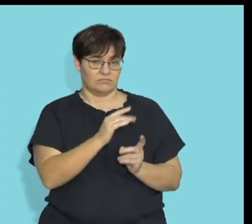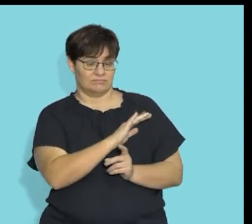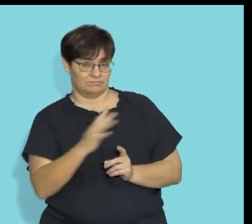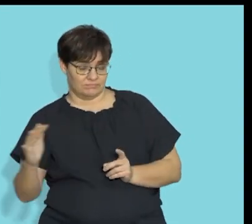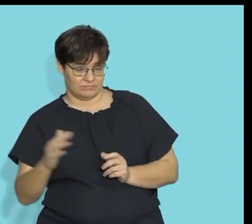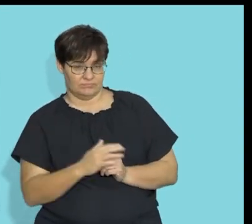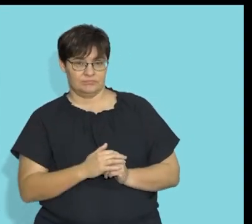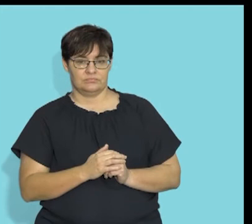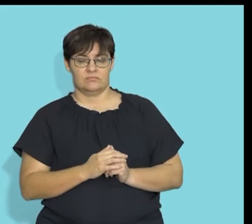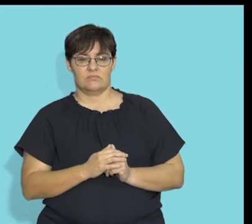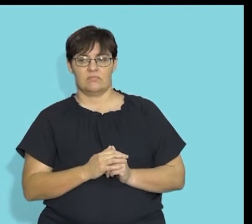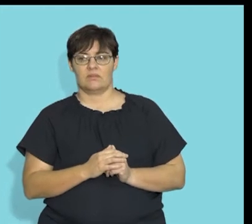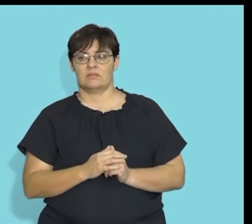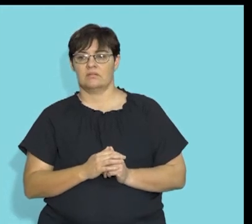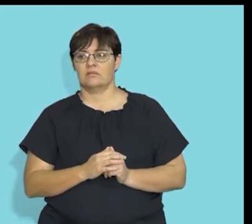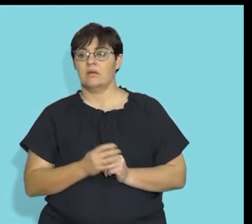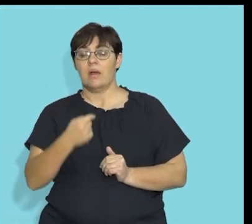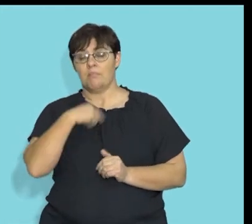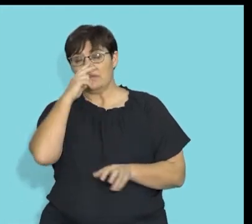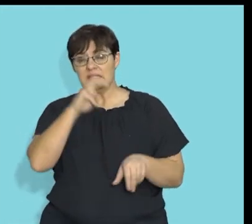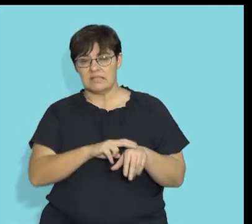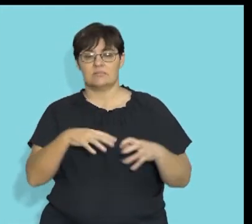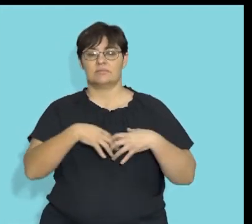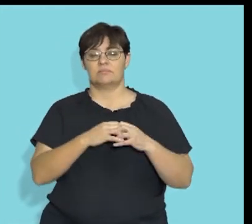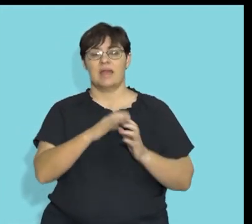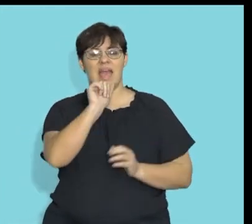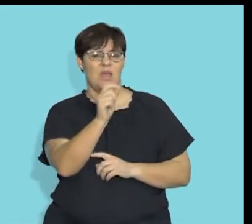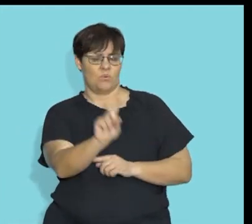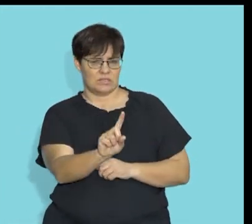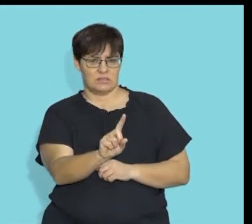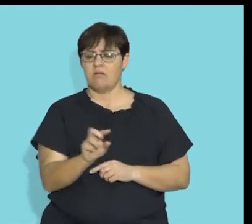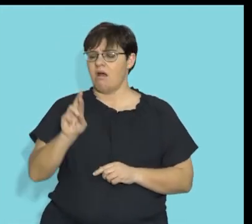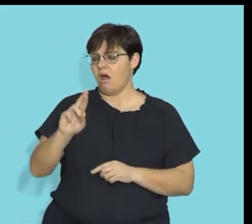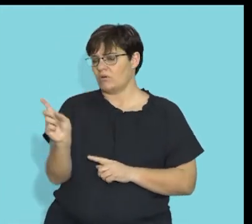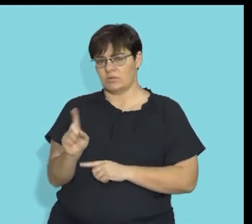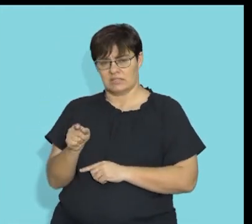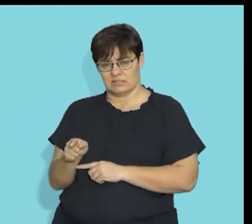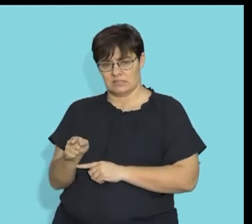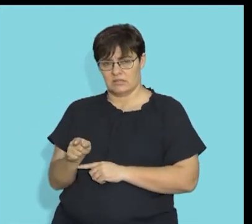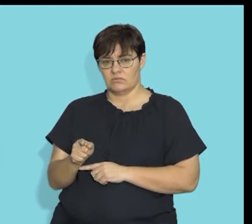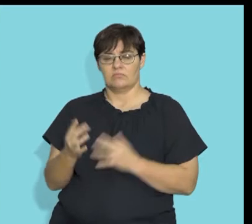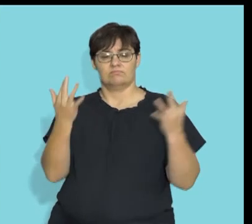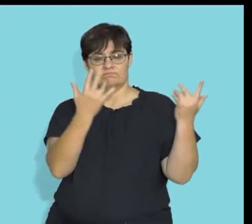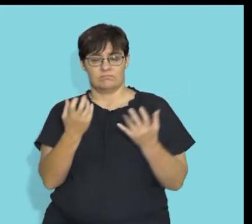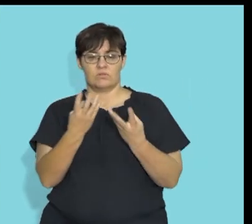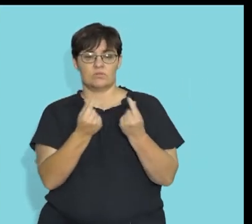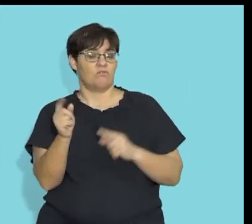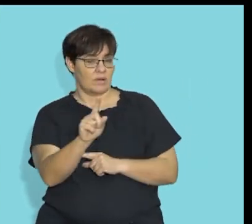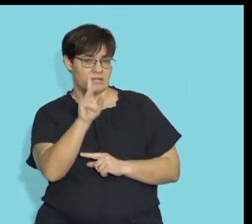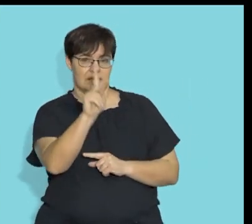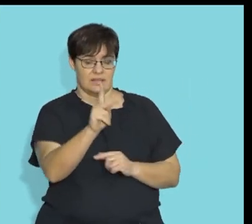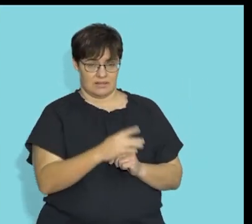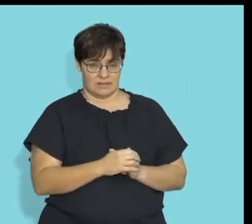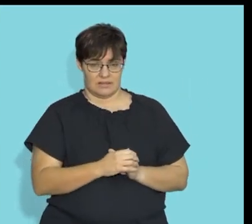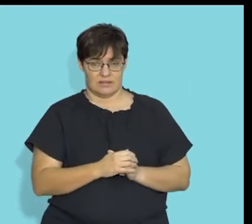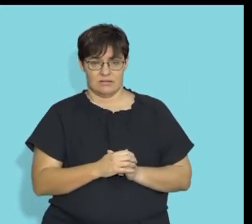involved in this entire sequence. I need to establish what a is and what r is so that I can work to